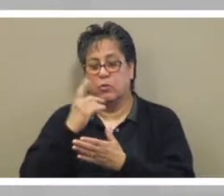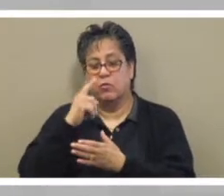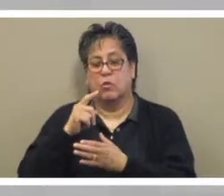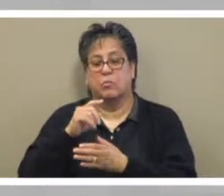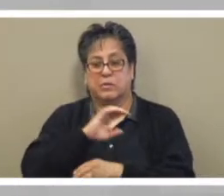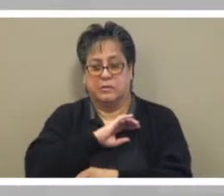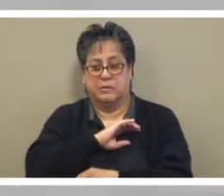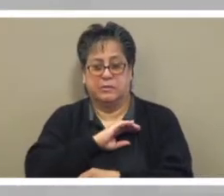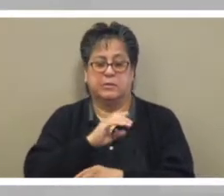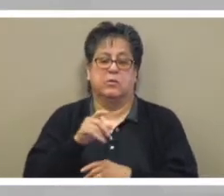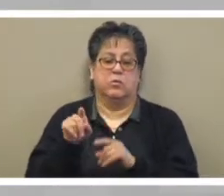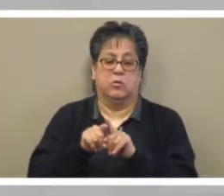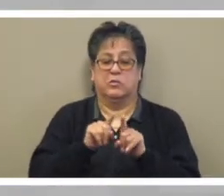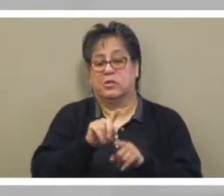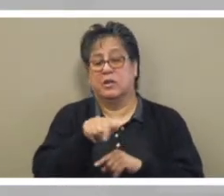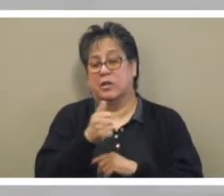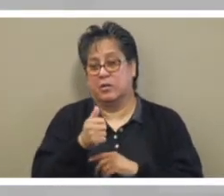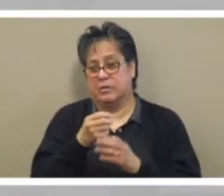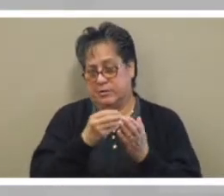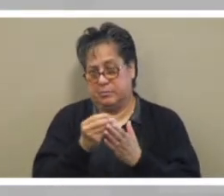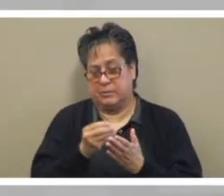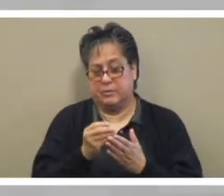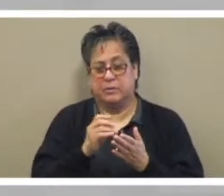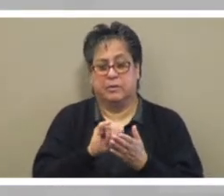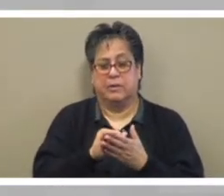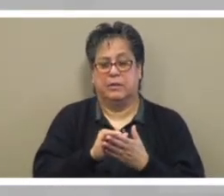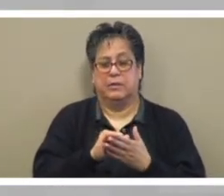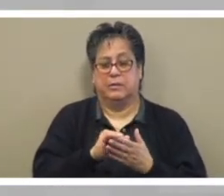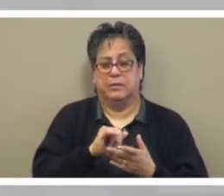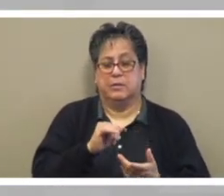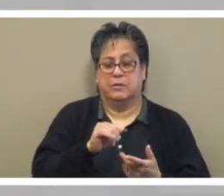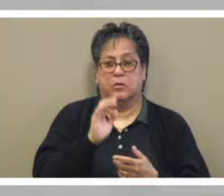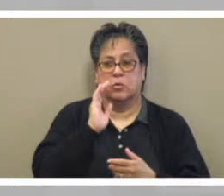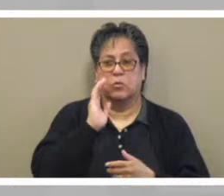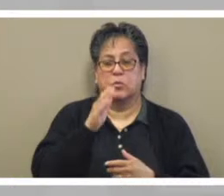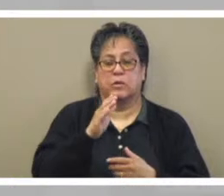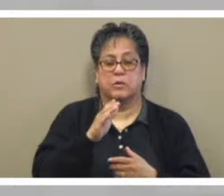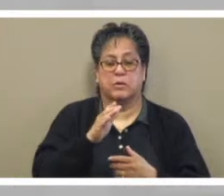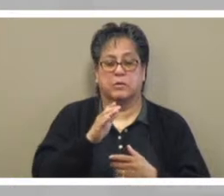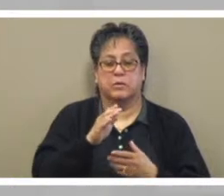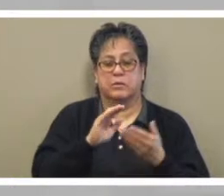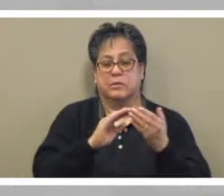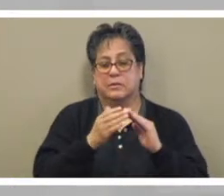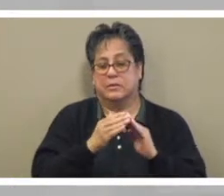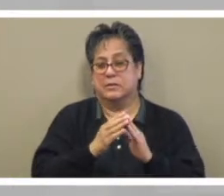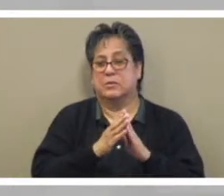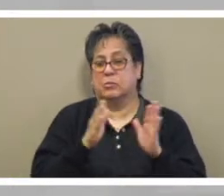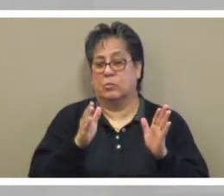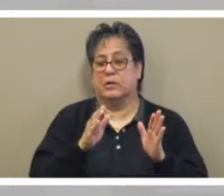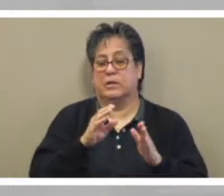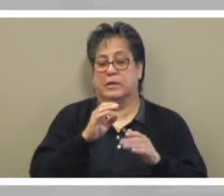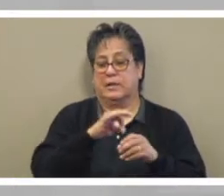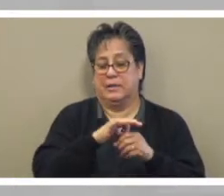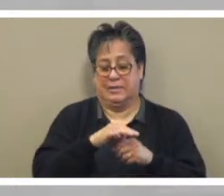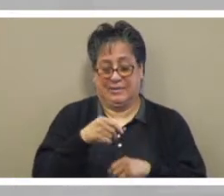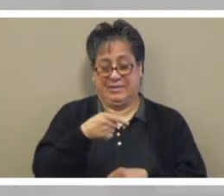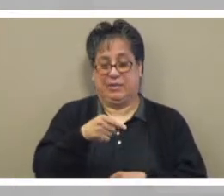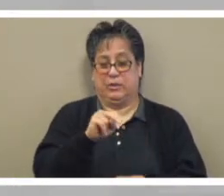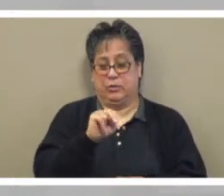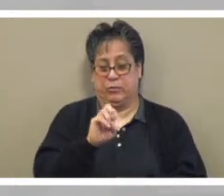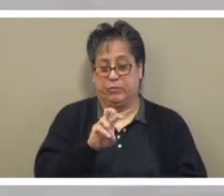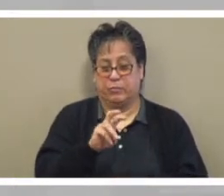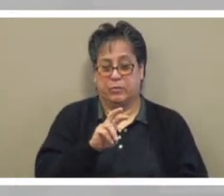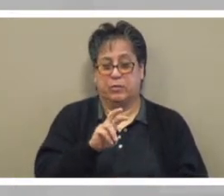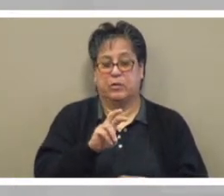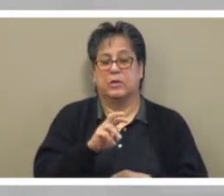have other items, other expenditures that are on the horizon, which include, of course, the citywide election this November,